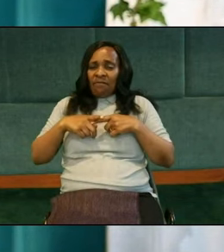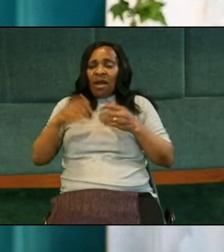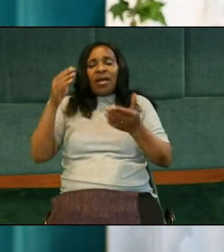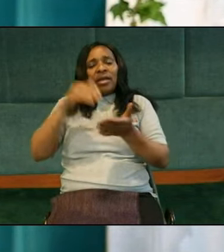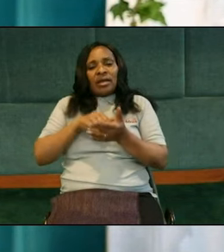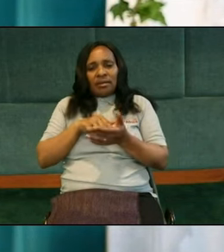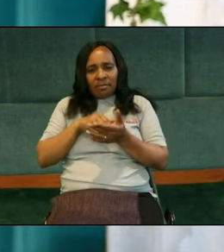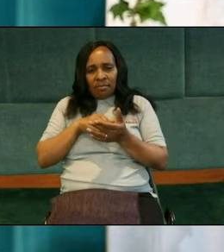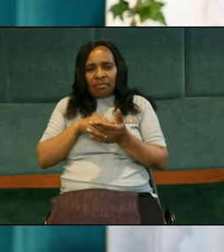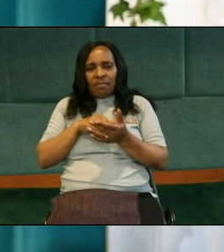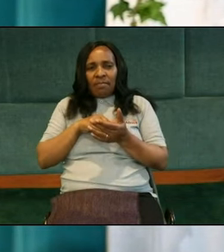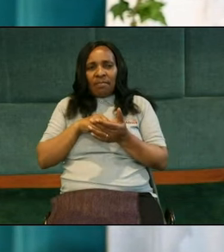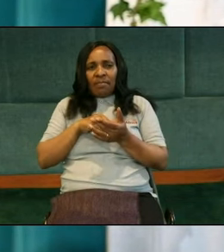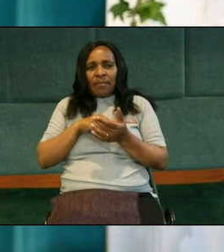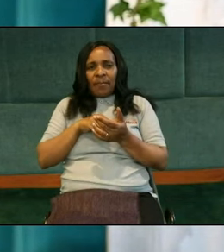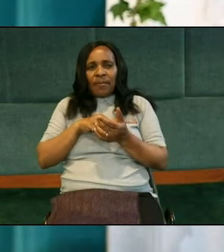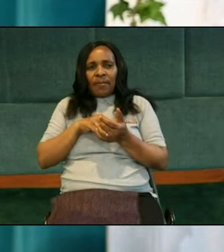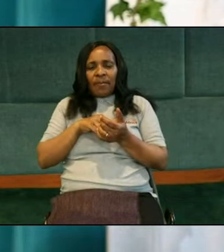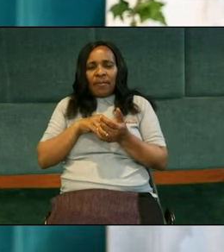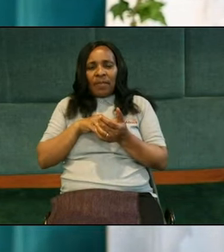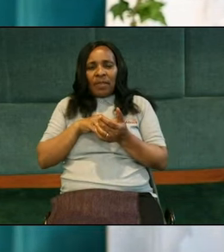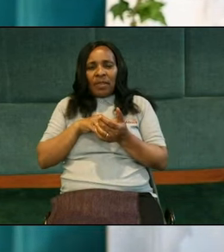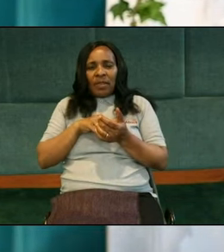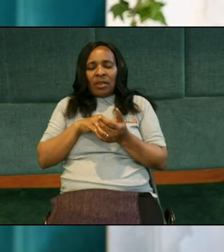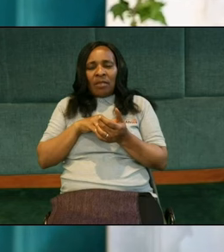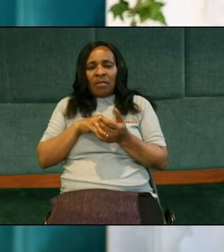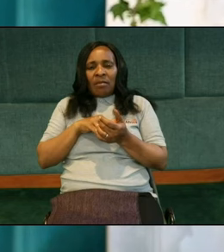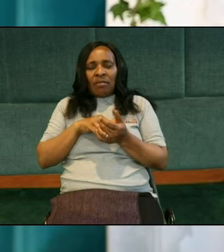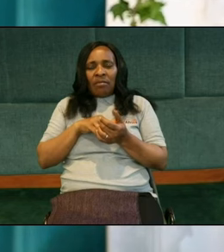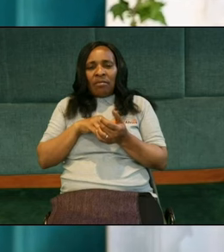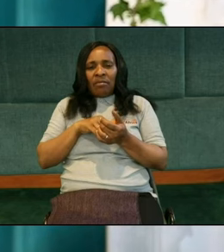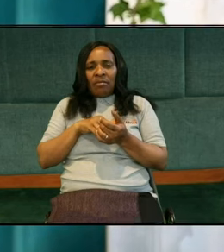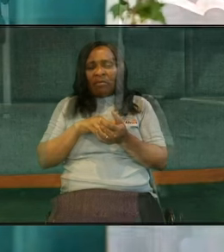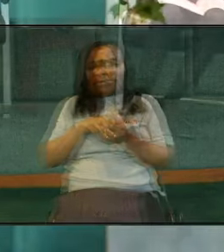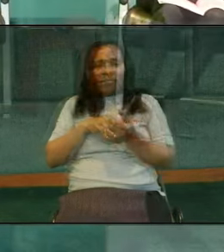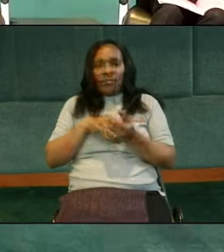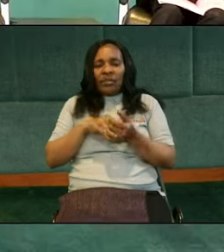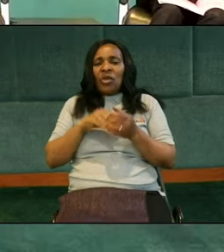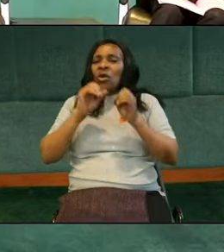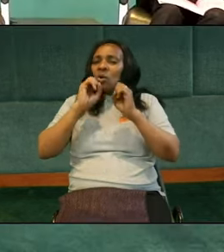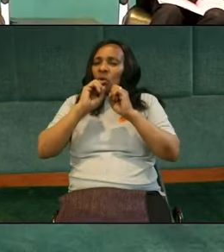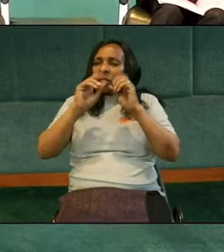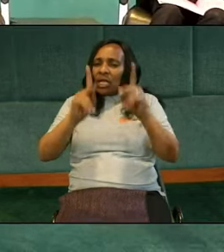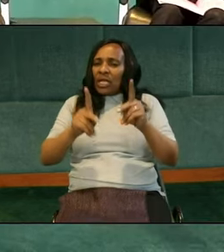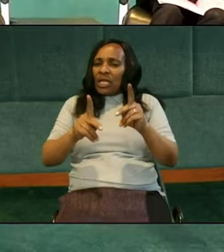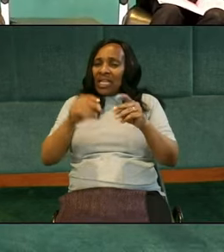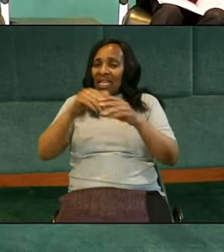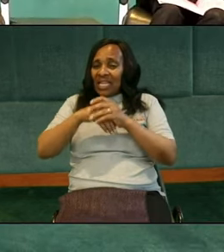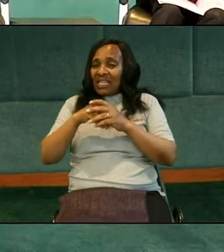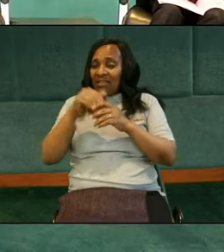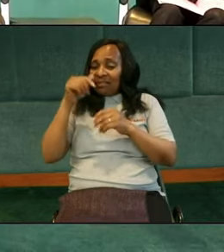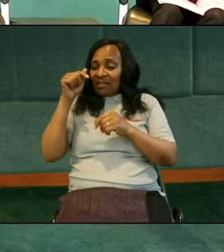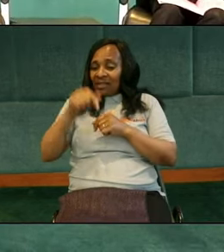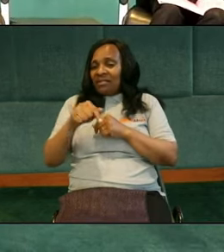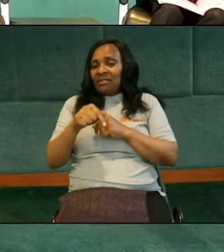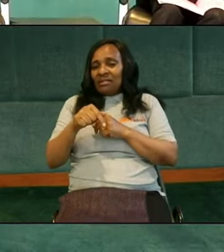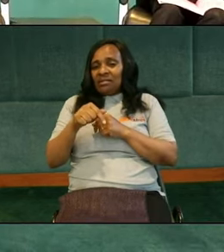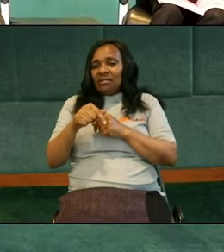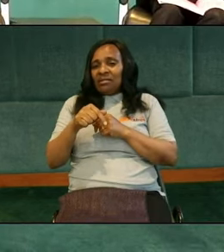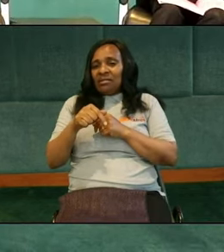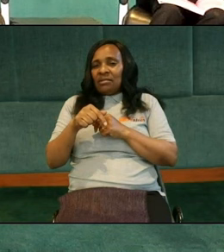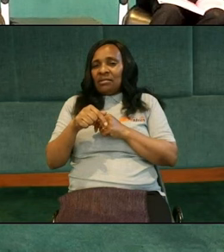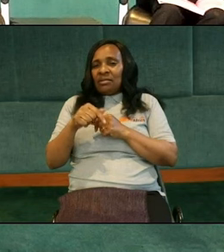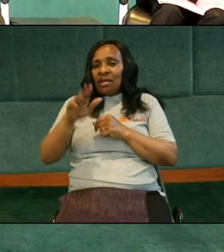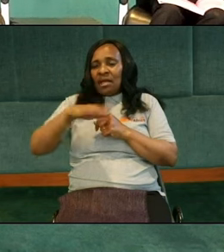again. Yeah. Jenny Cody. Yeah, in regard to